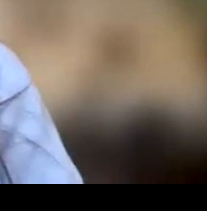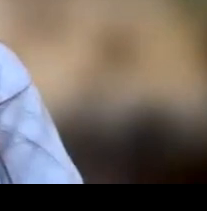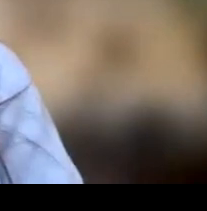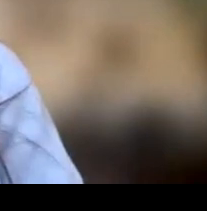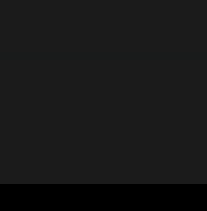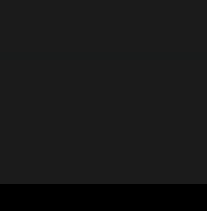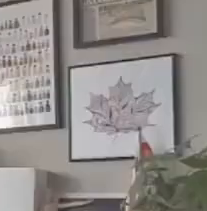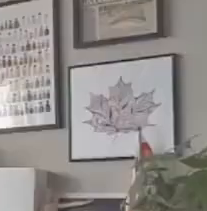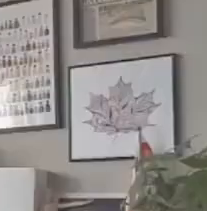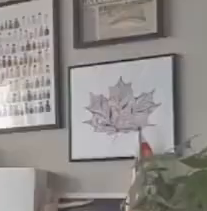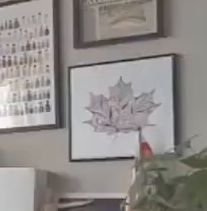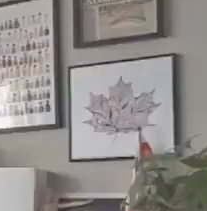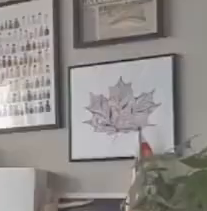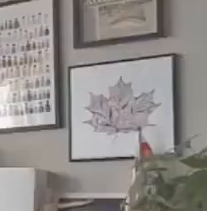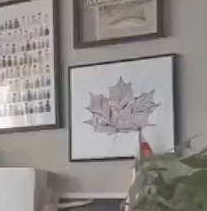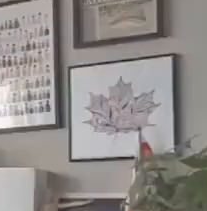my screen quick, folks.